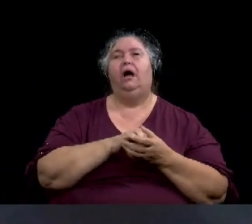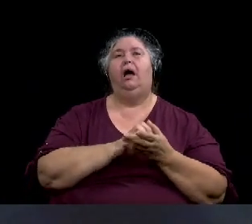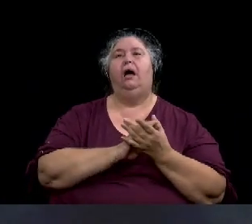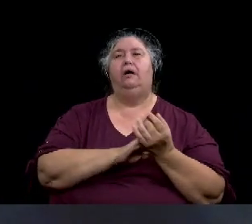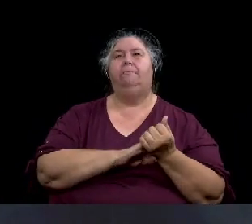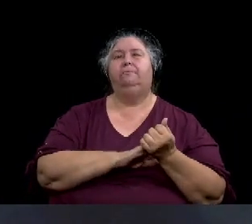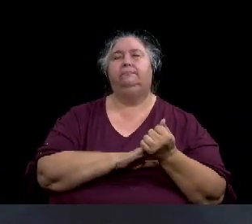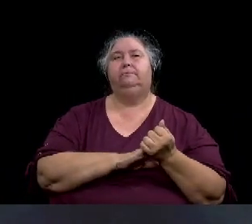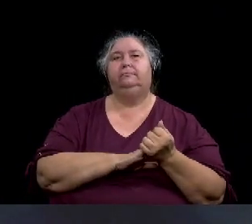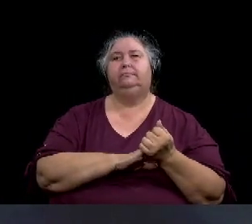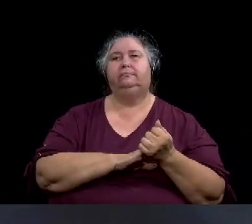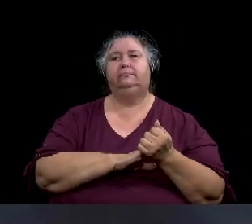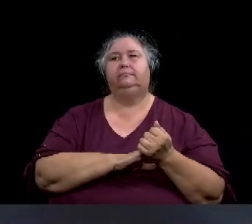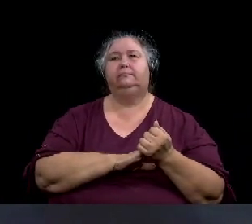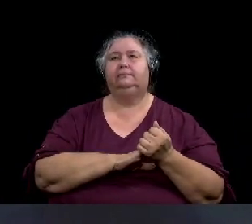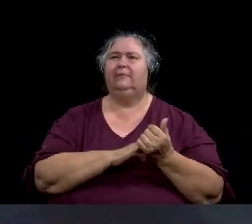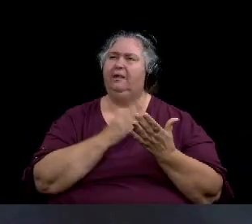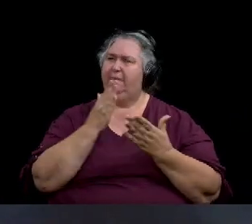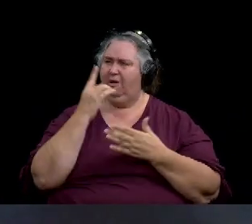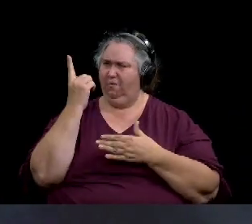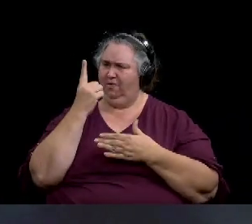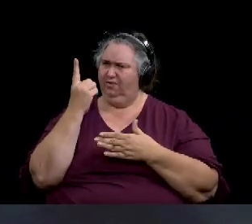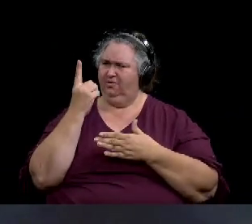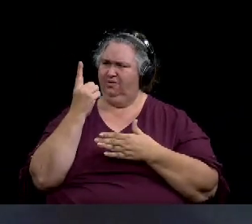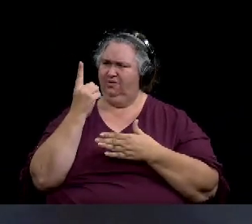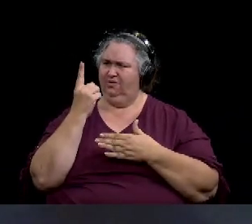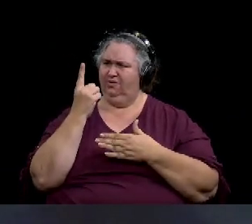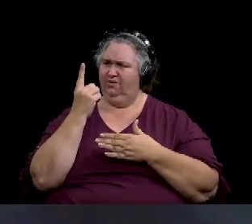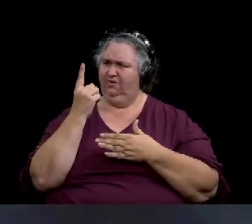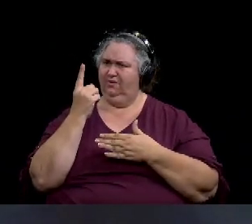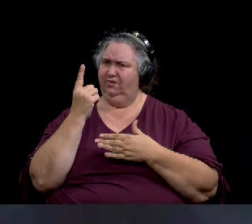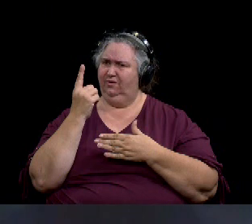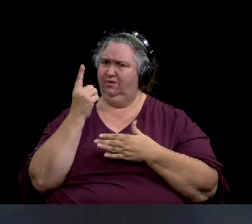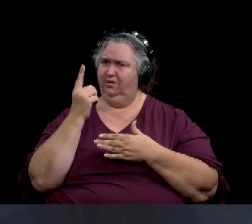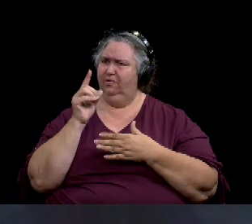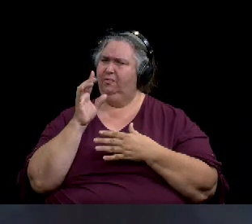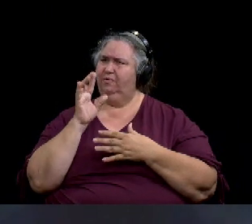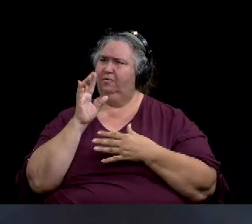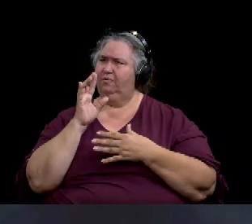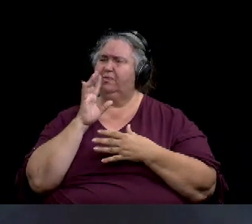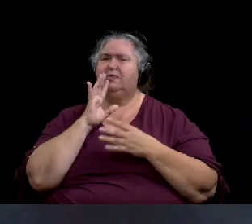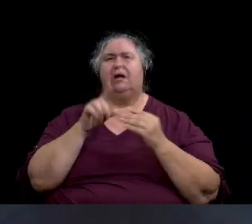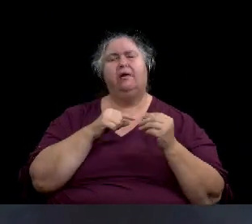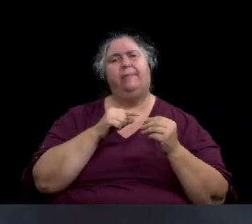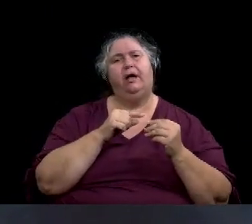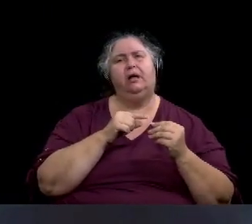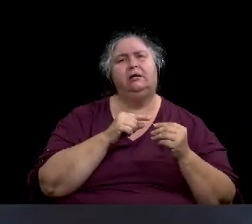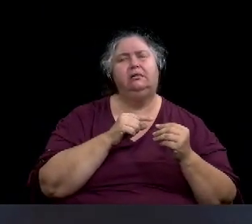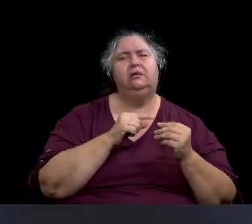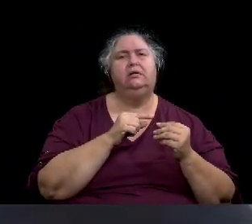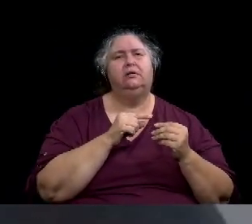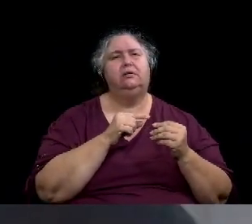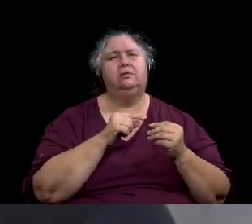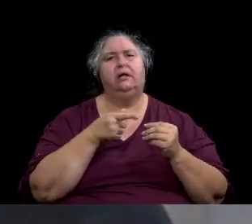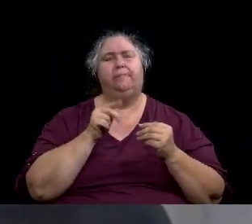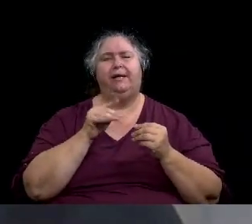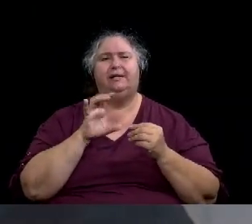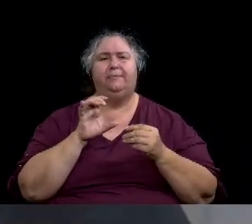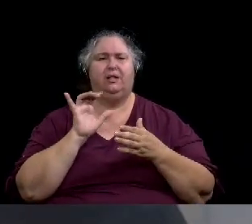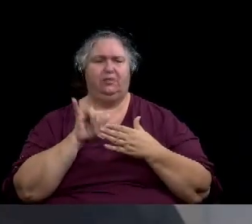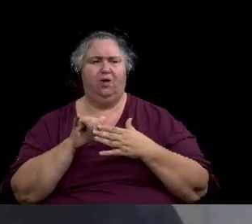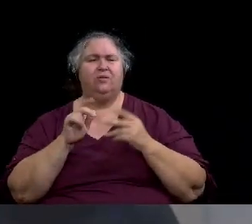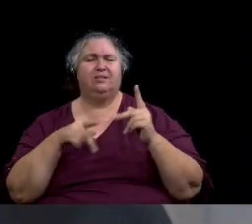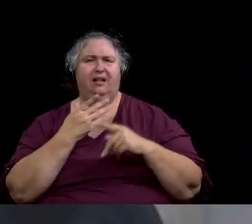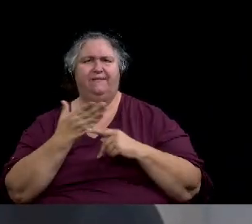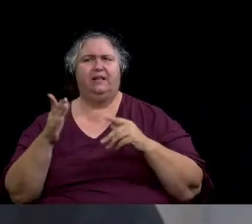you might wonder why census is brought up during a talk about the pandemic, but really this is these kind of things come